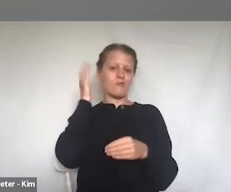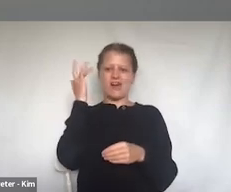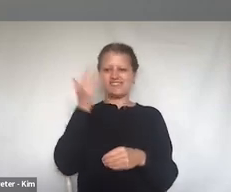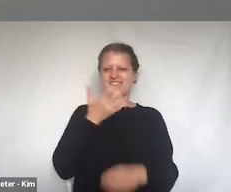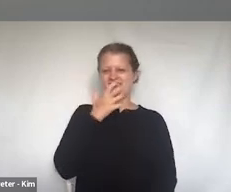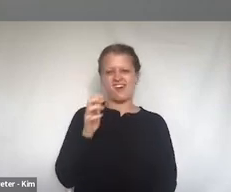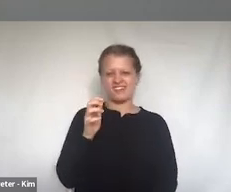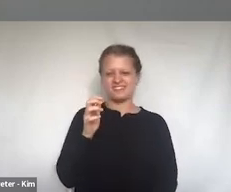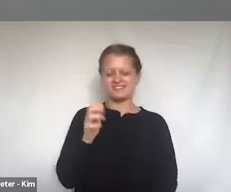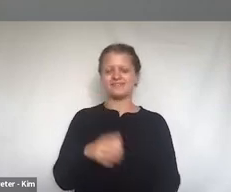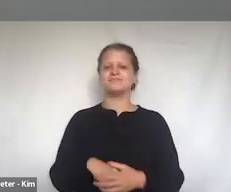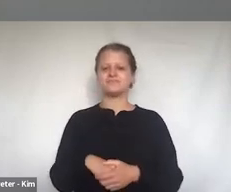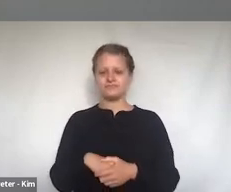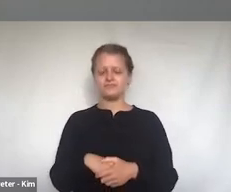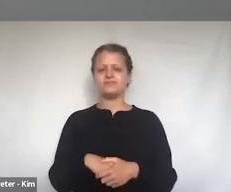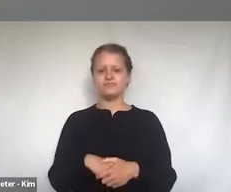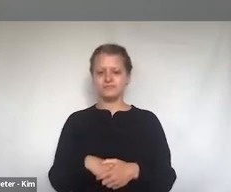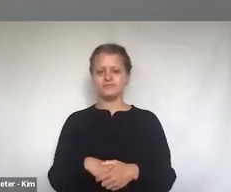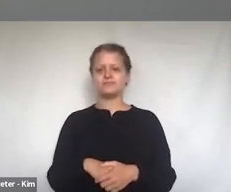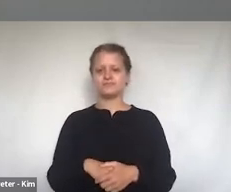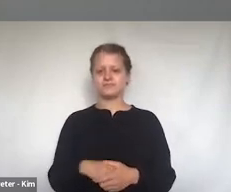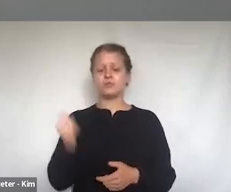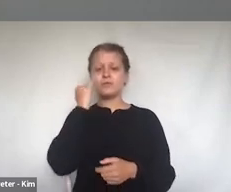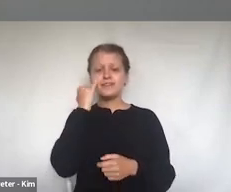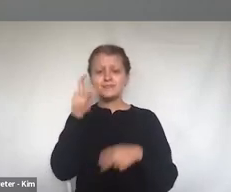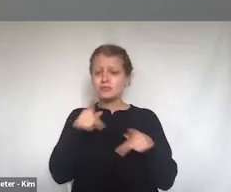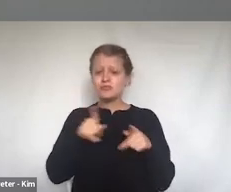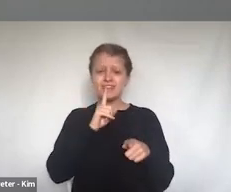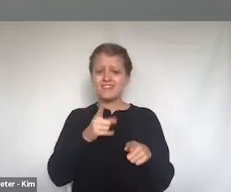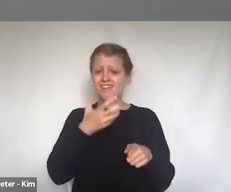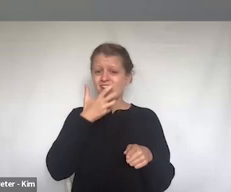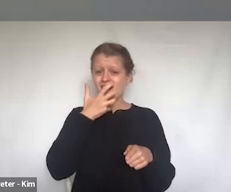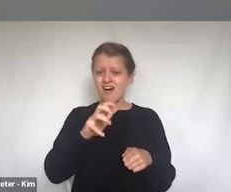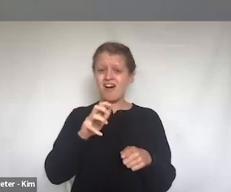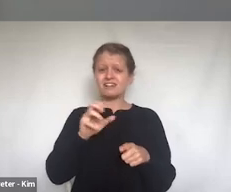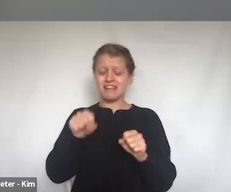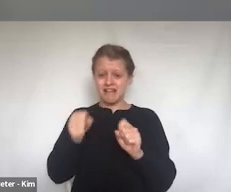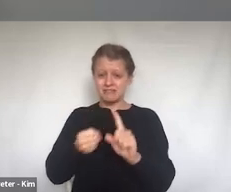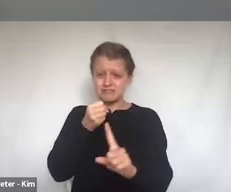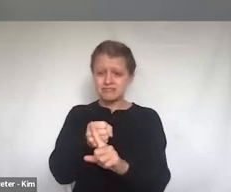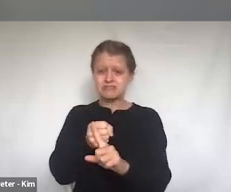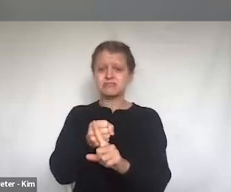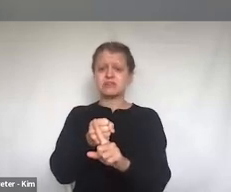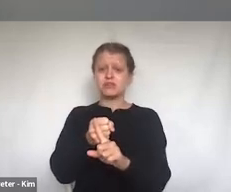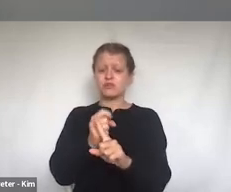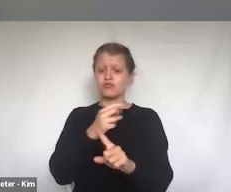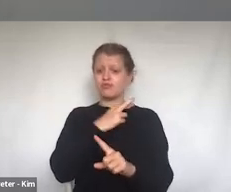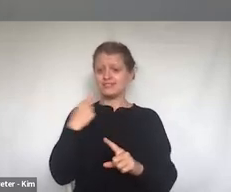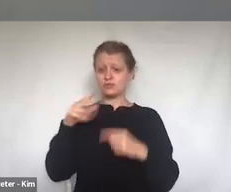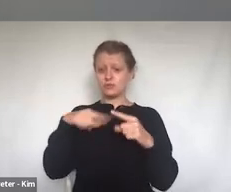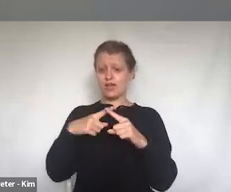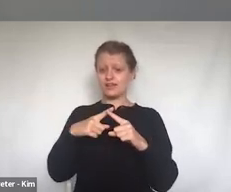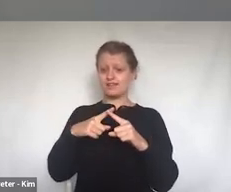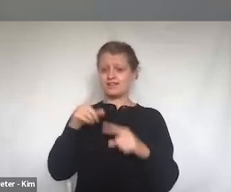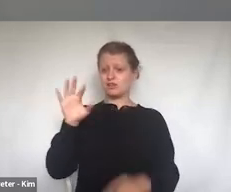And for people susceptible to heat, the risk increases at indoor temperatures higher than 26 degrees